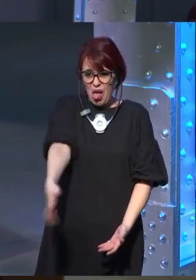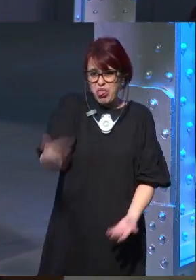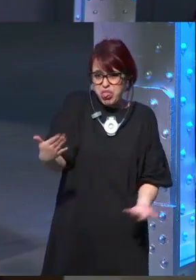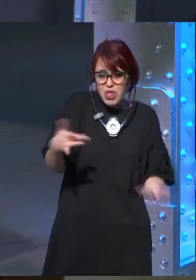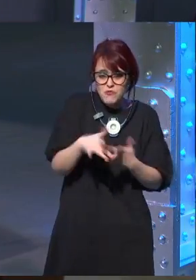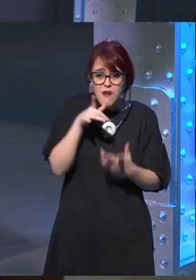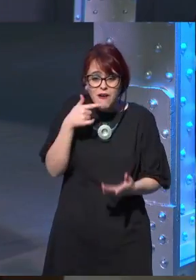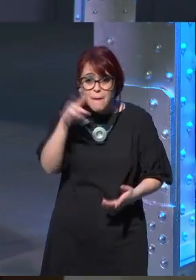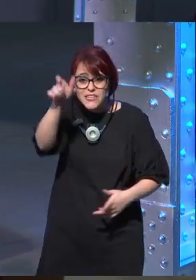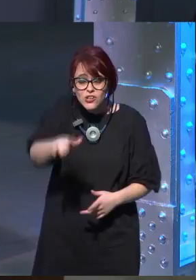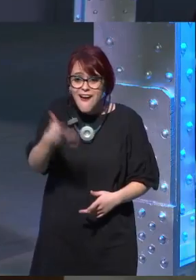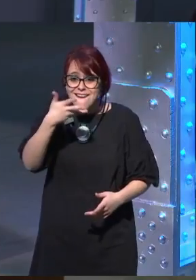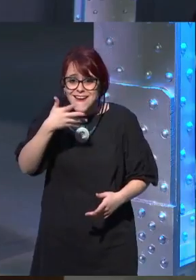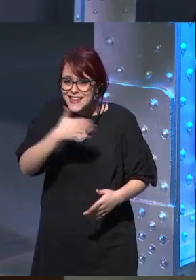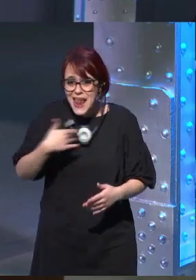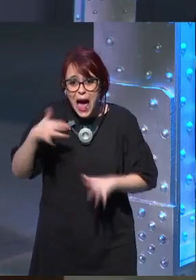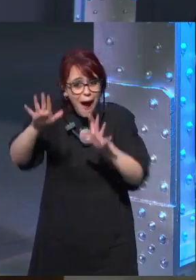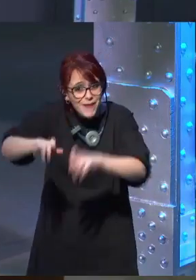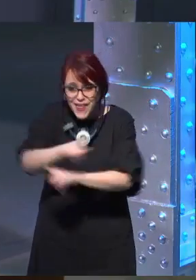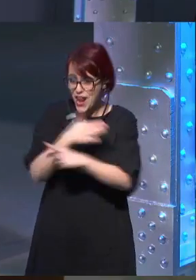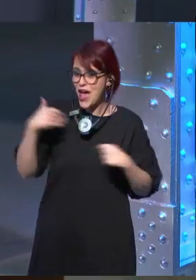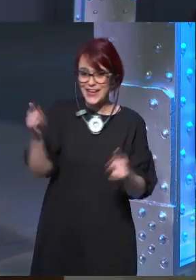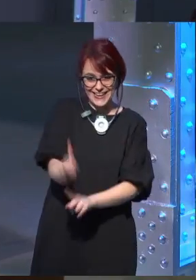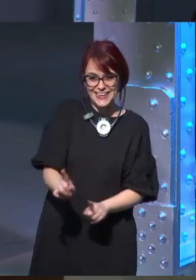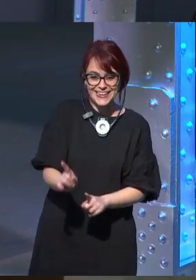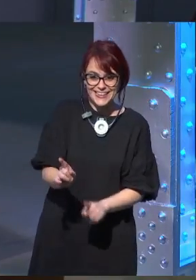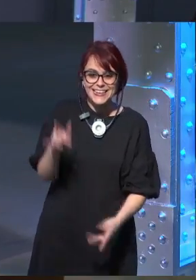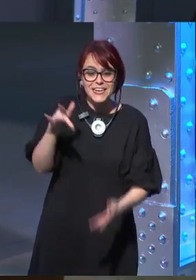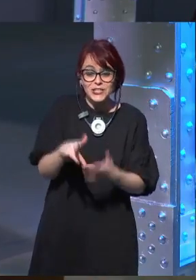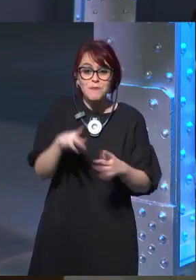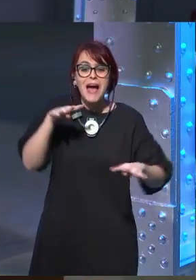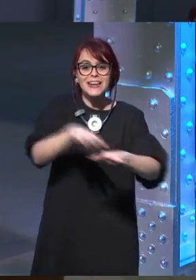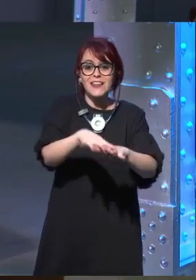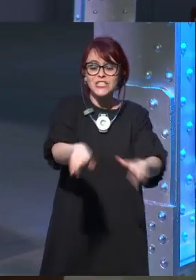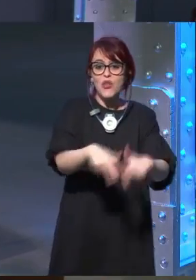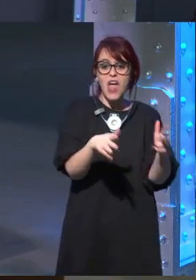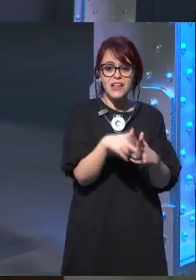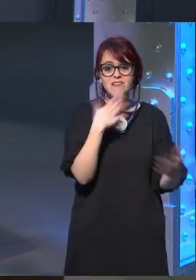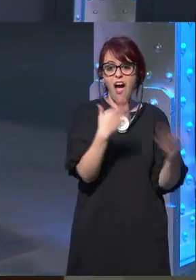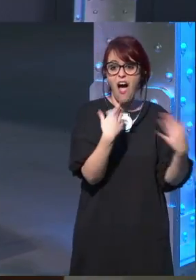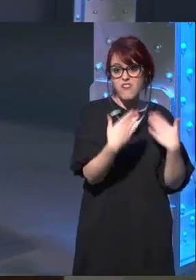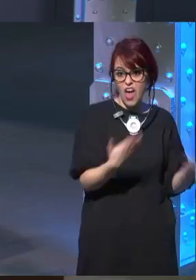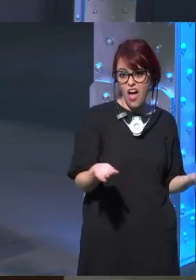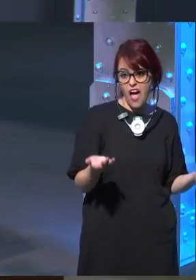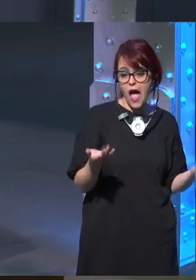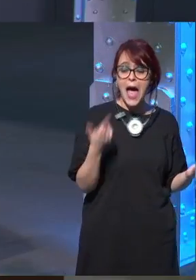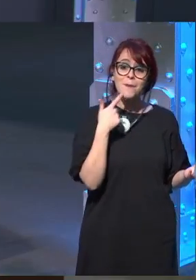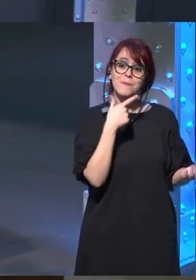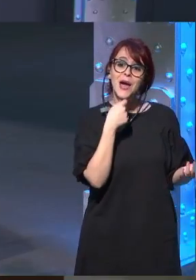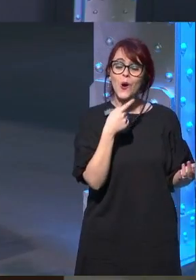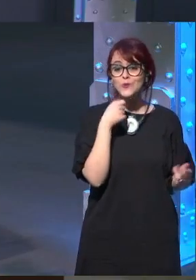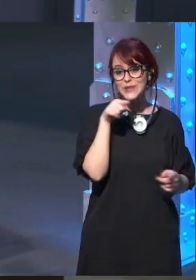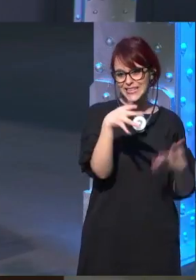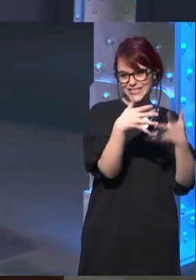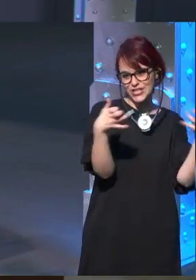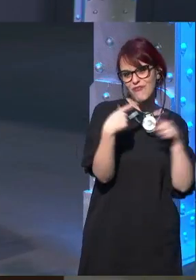Yeah, I know you do. An asshole is somebody who will reach out to you on social media and say, you know, I really like that post